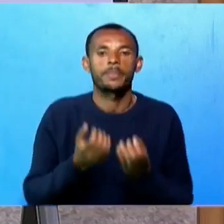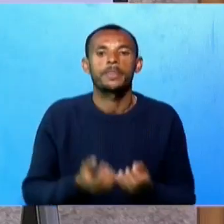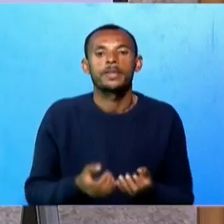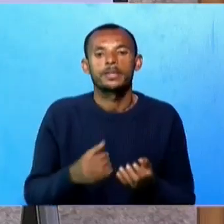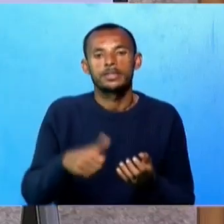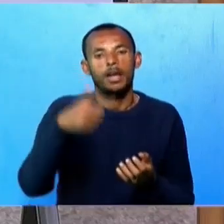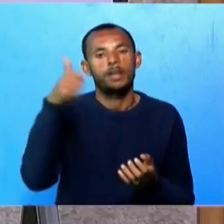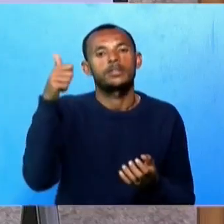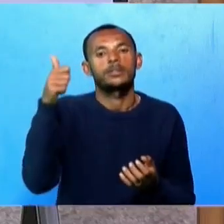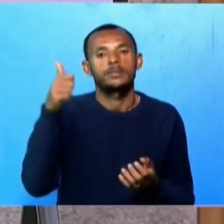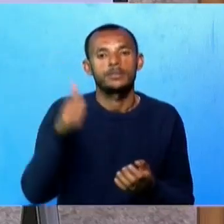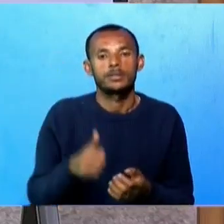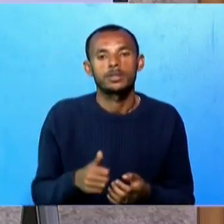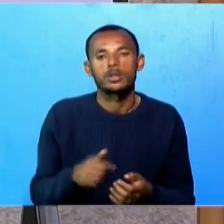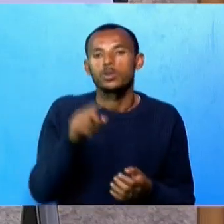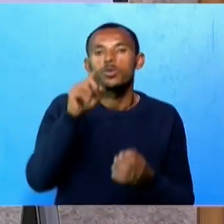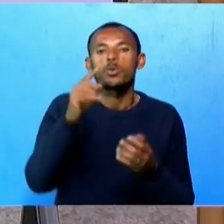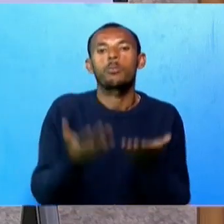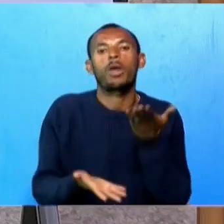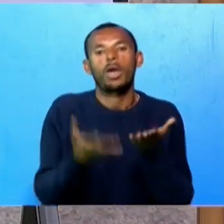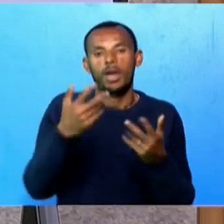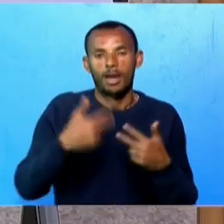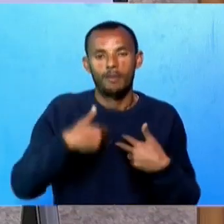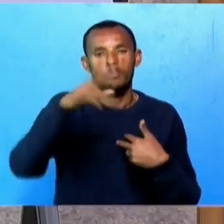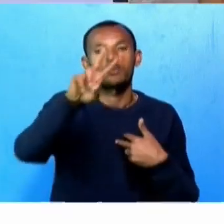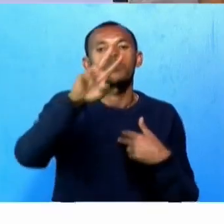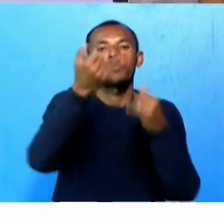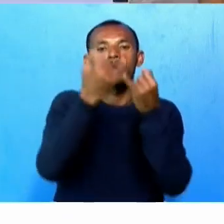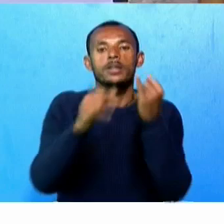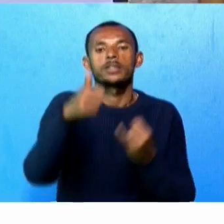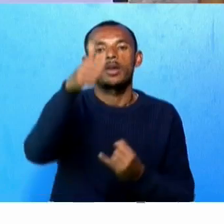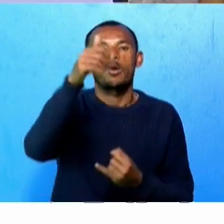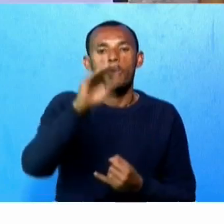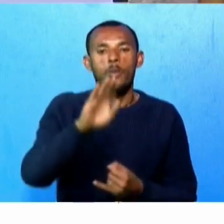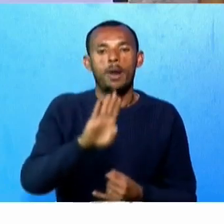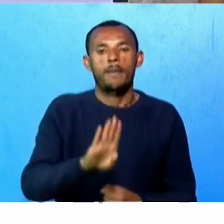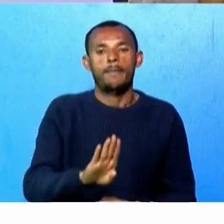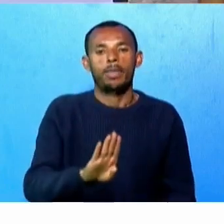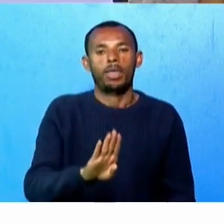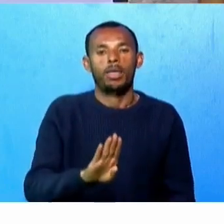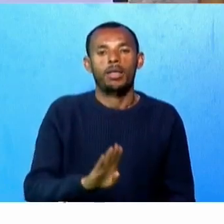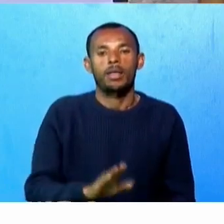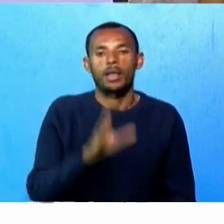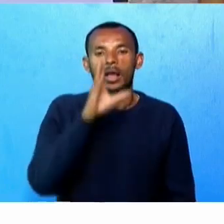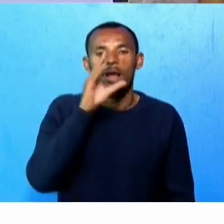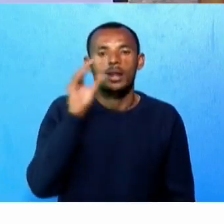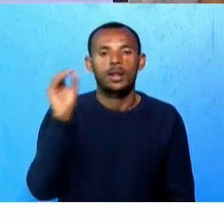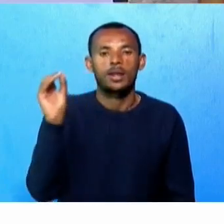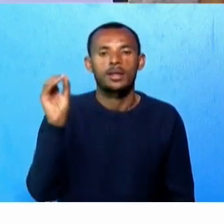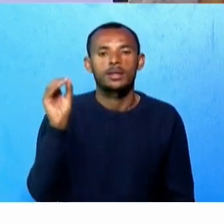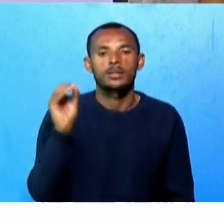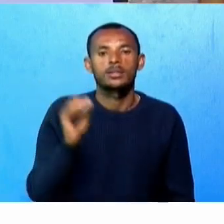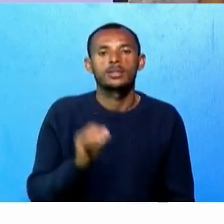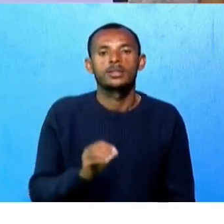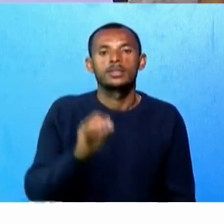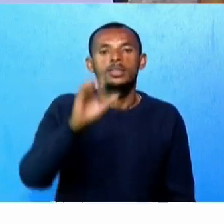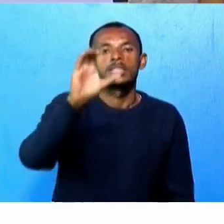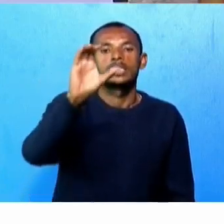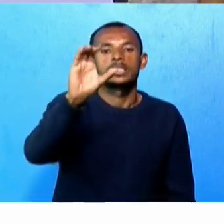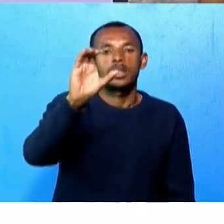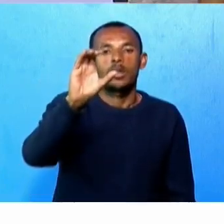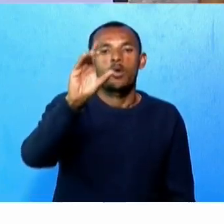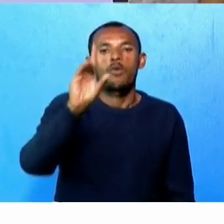other one is you may have two fractions a over b and c over